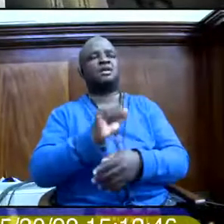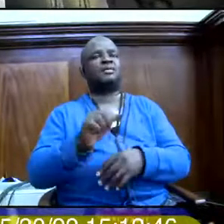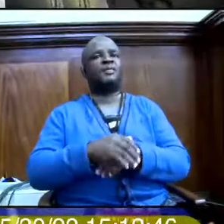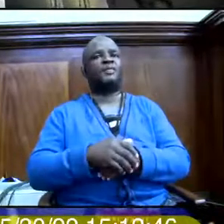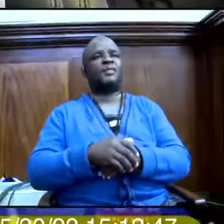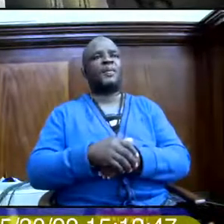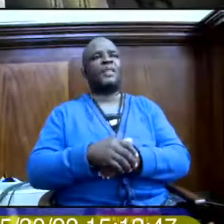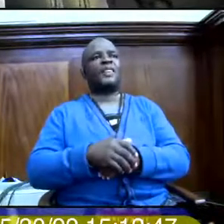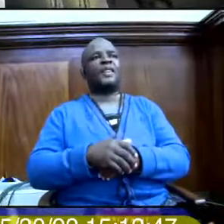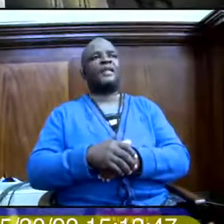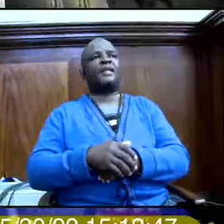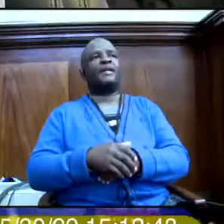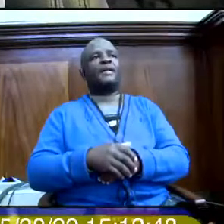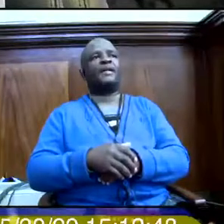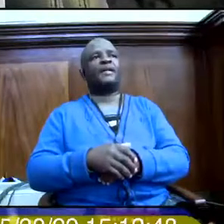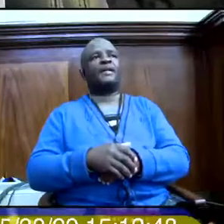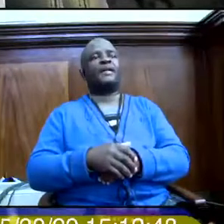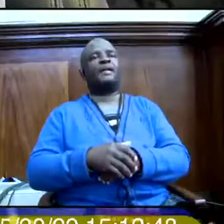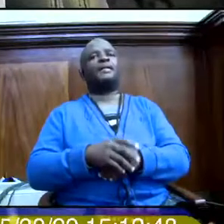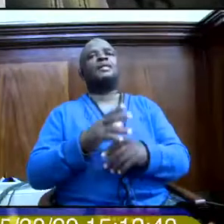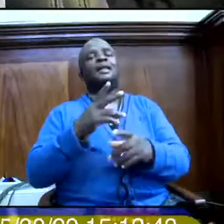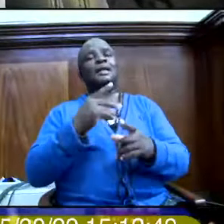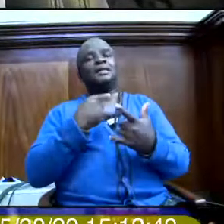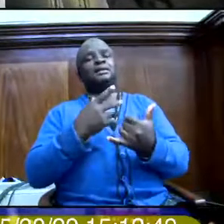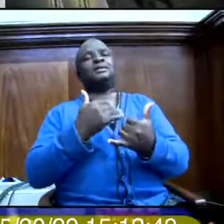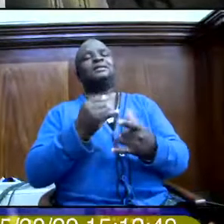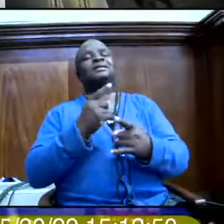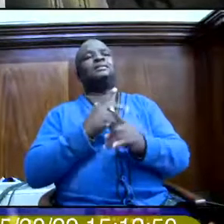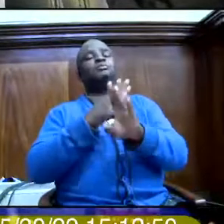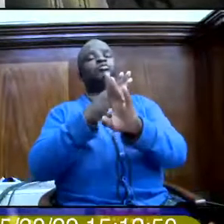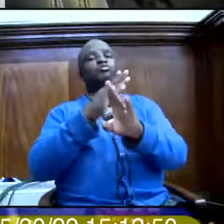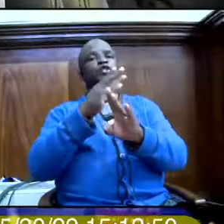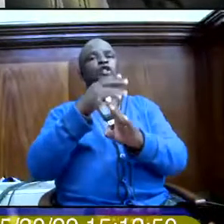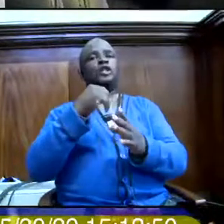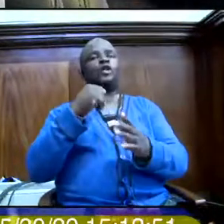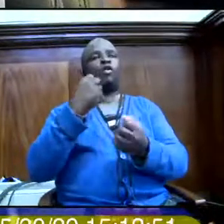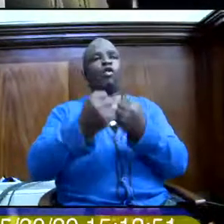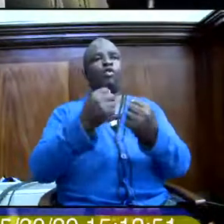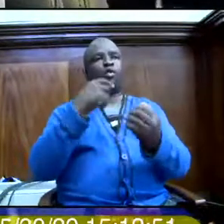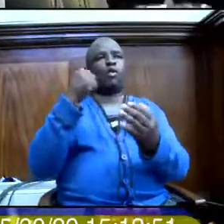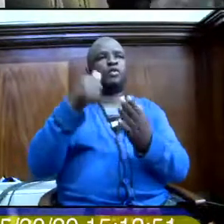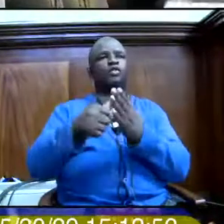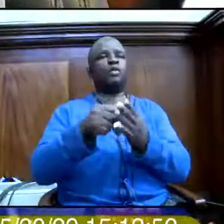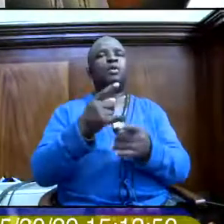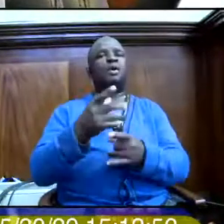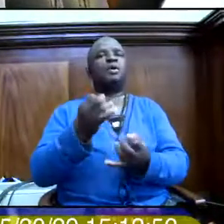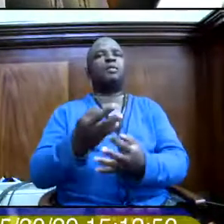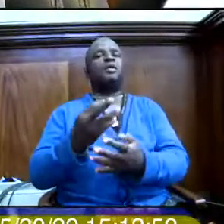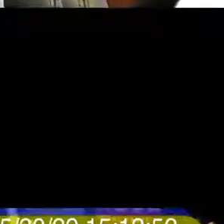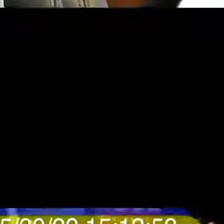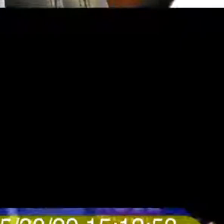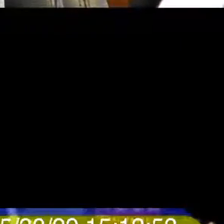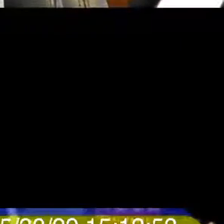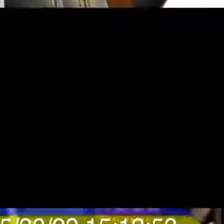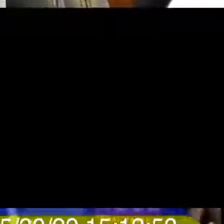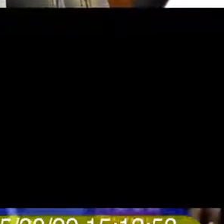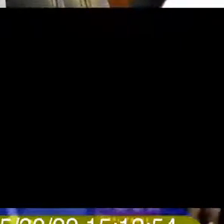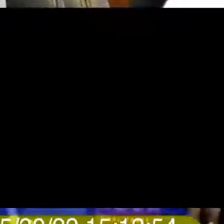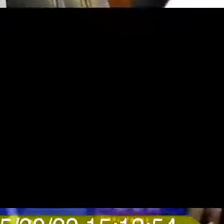targets meddling by the register of labor relations and overly bureaucratic balloting guidelines makes